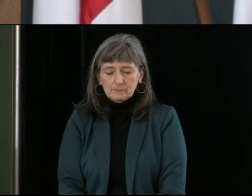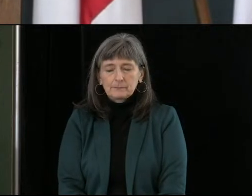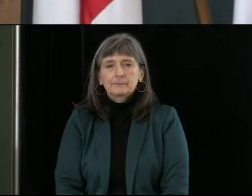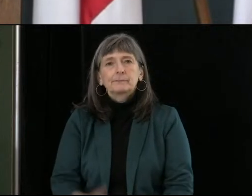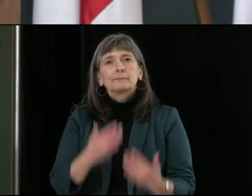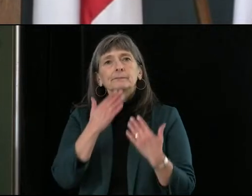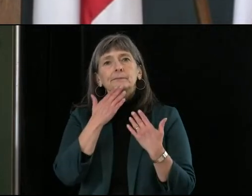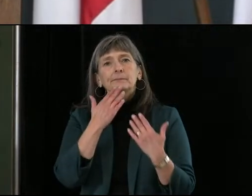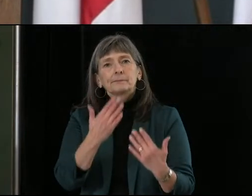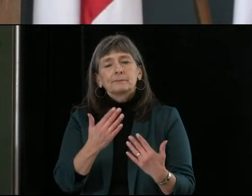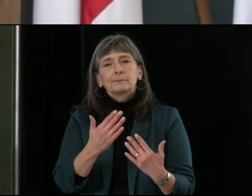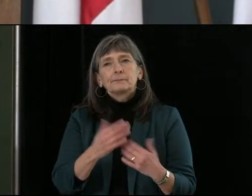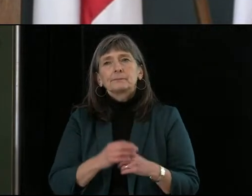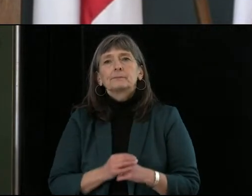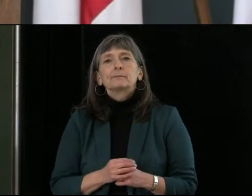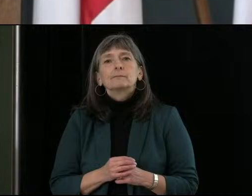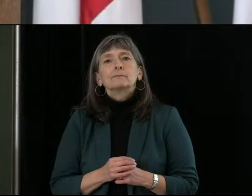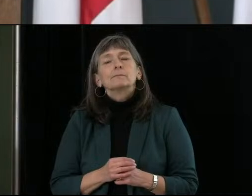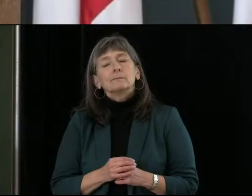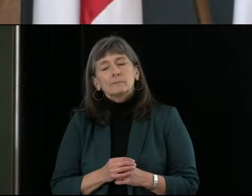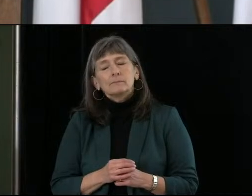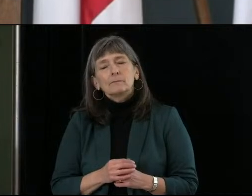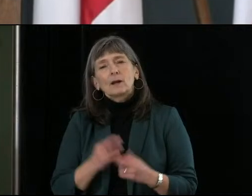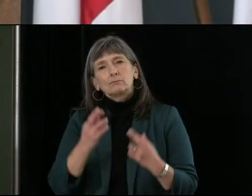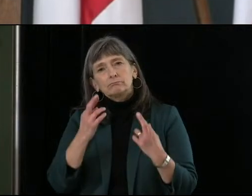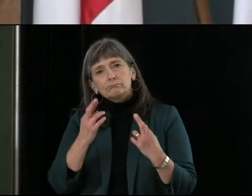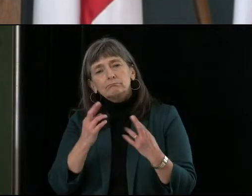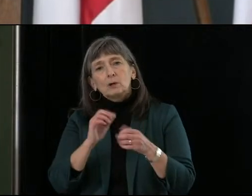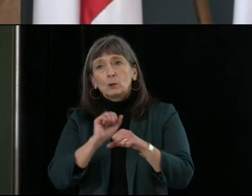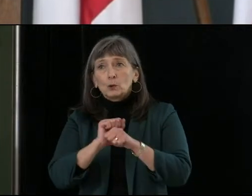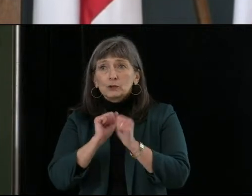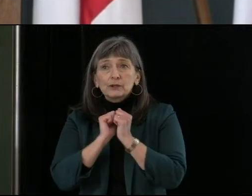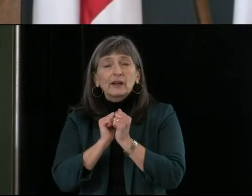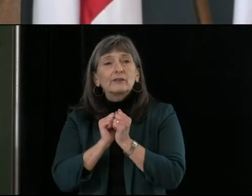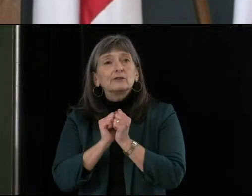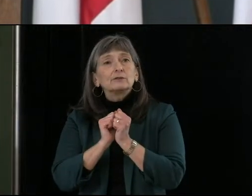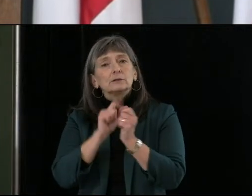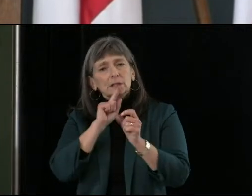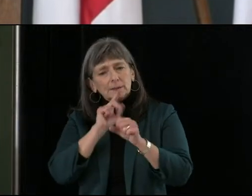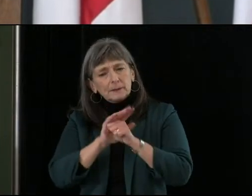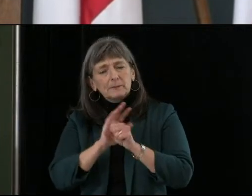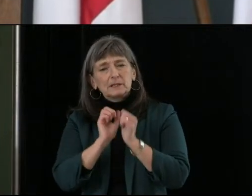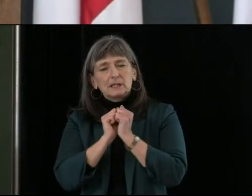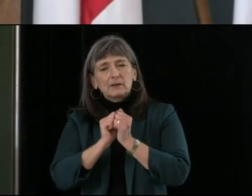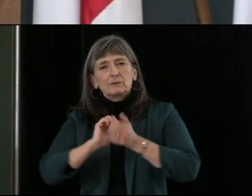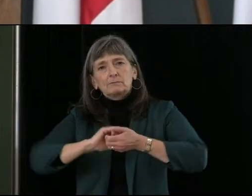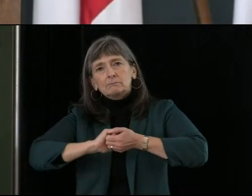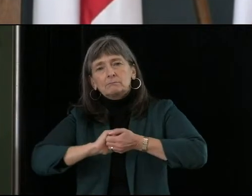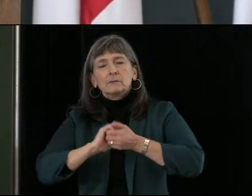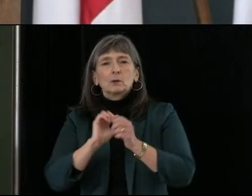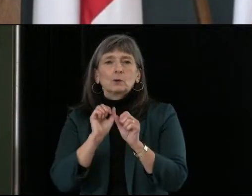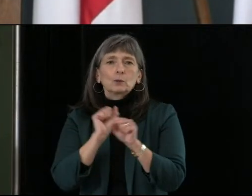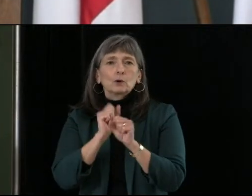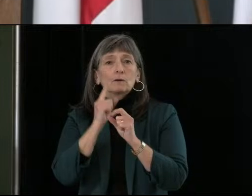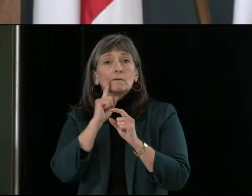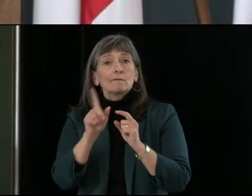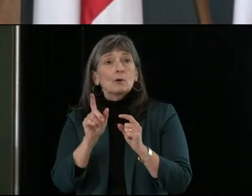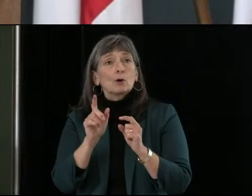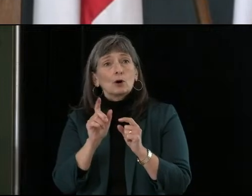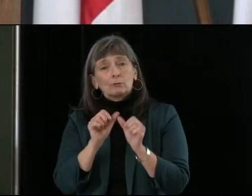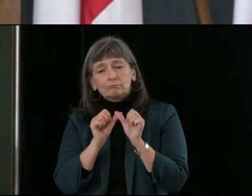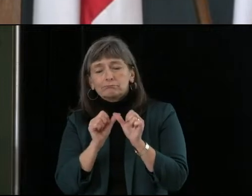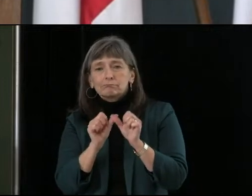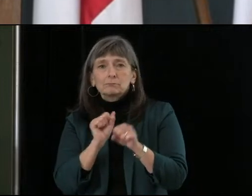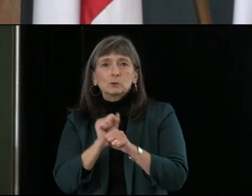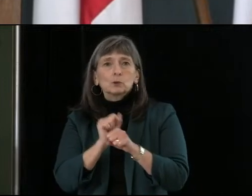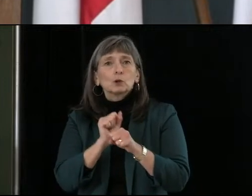Thank you. Let us work together to commit to change and work relentlessly until gender-based violence is a thing of